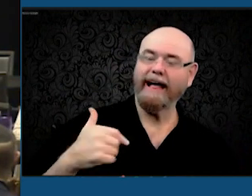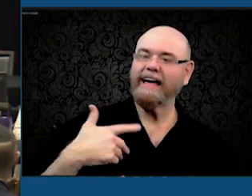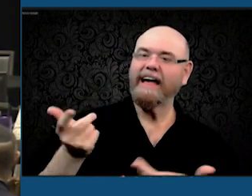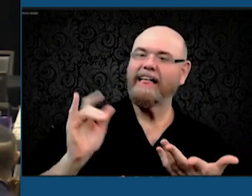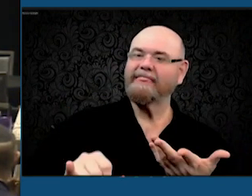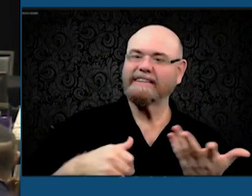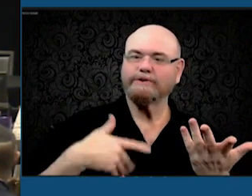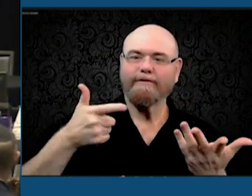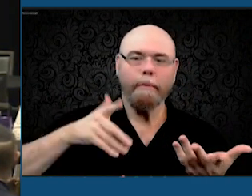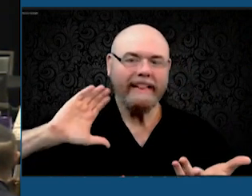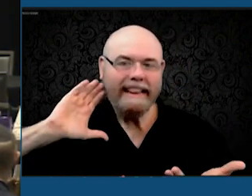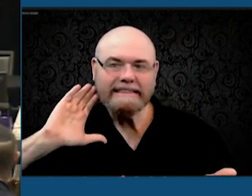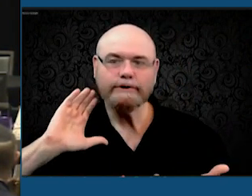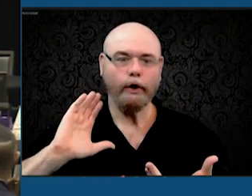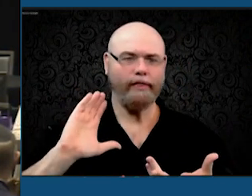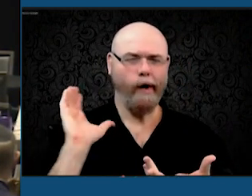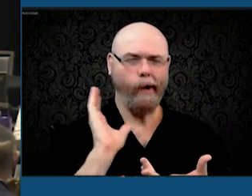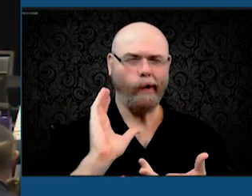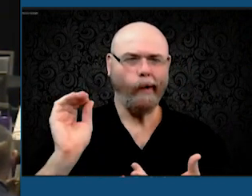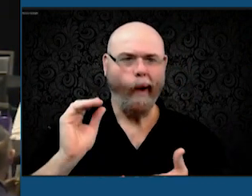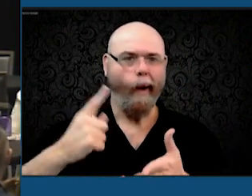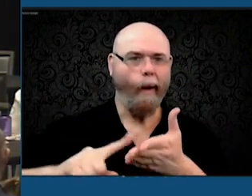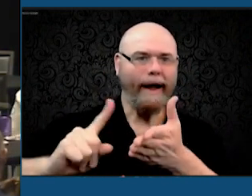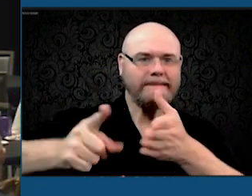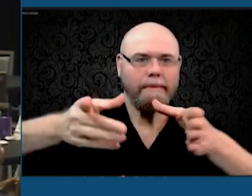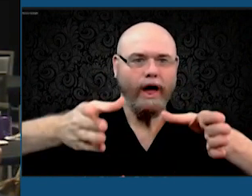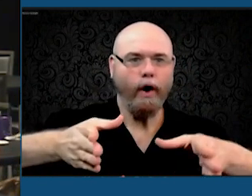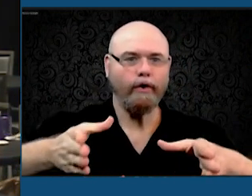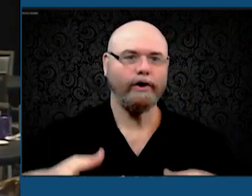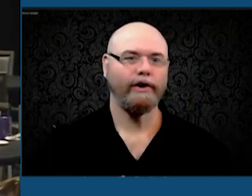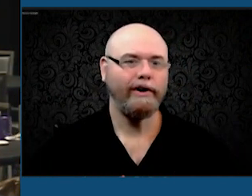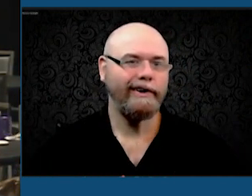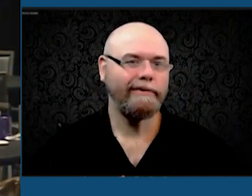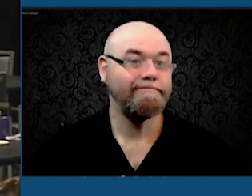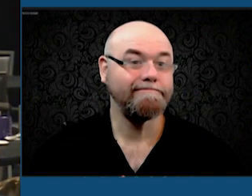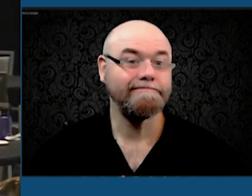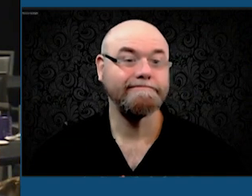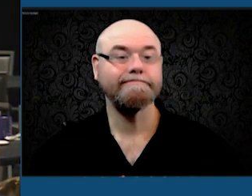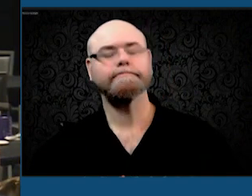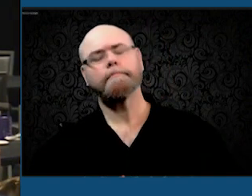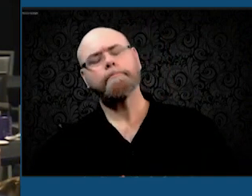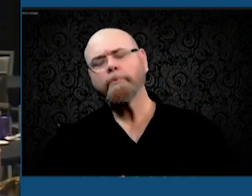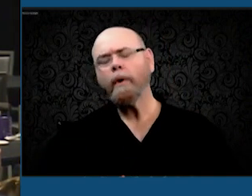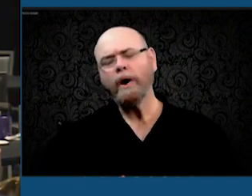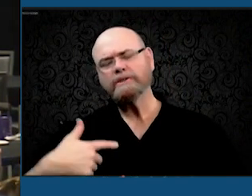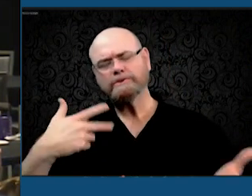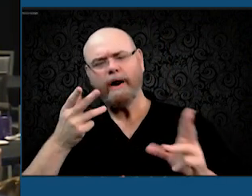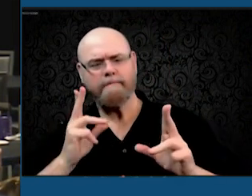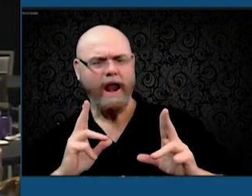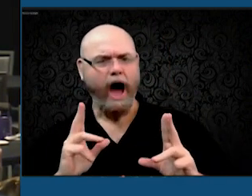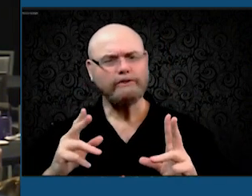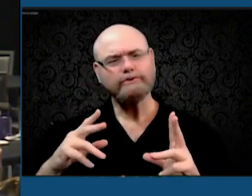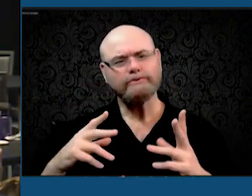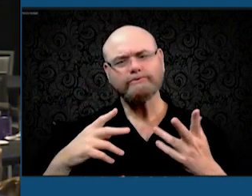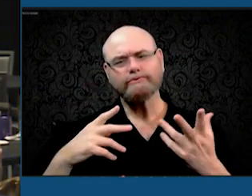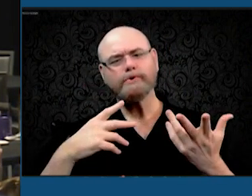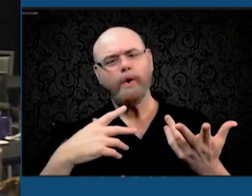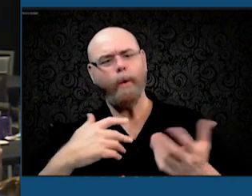the co-explorer. Now, I've had the honor of working on an approach to social and emotional learning for about 25